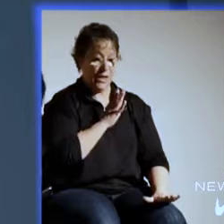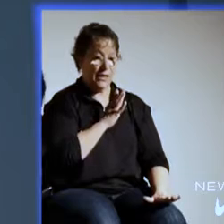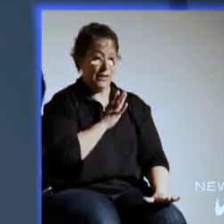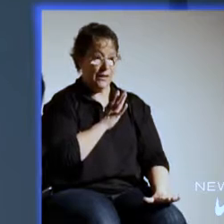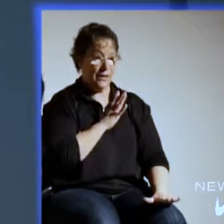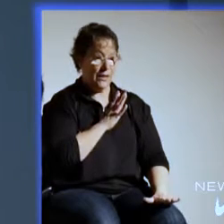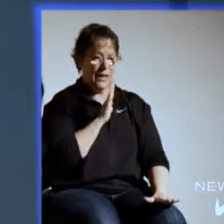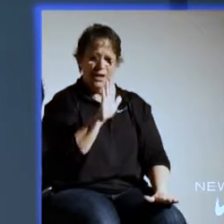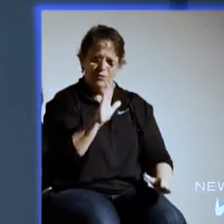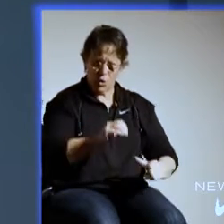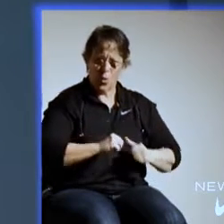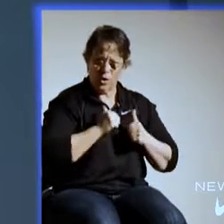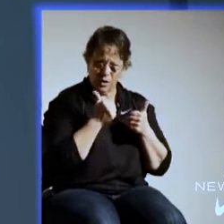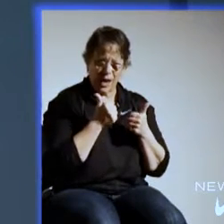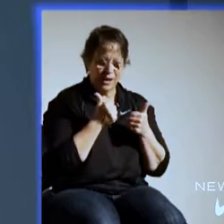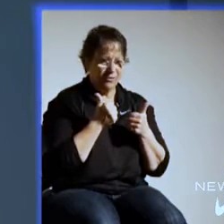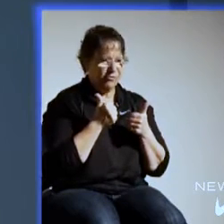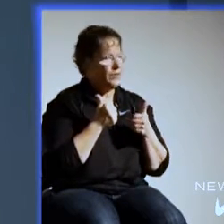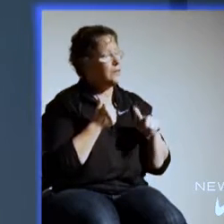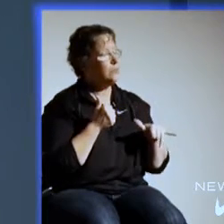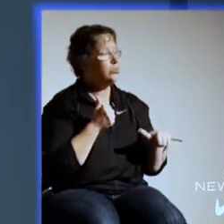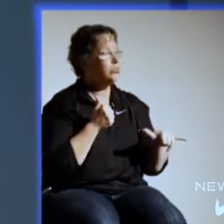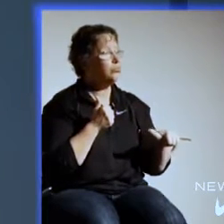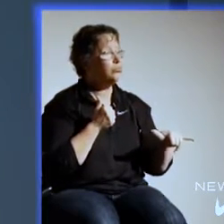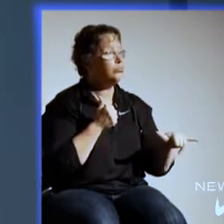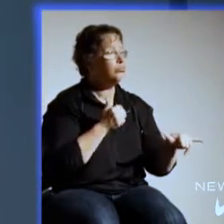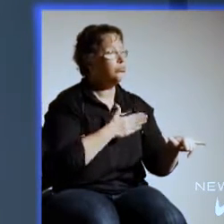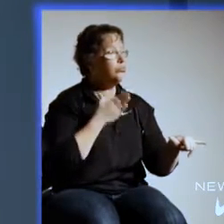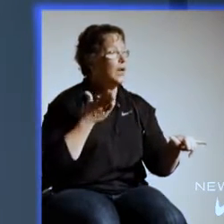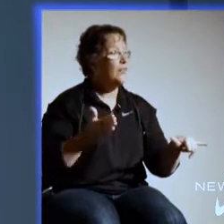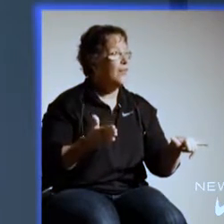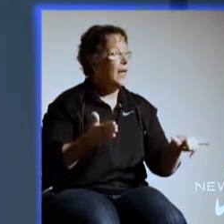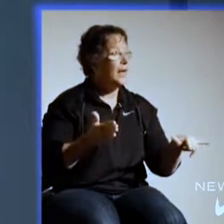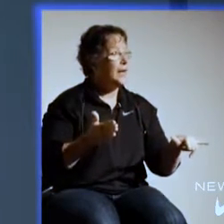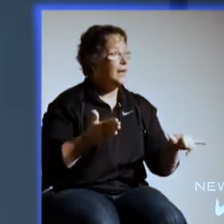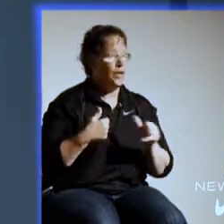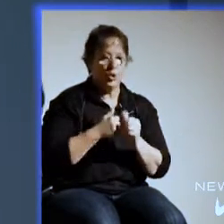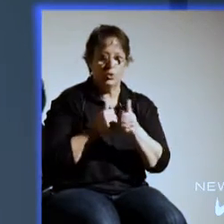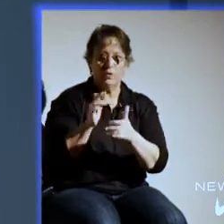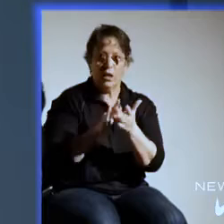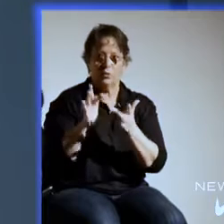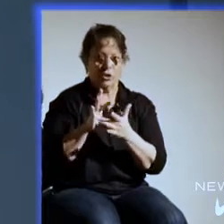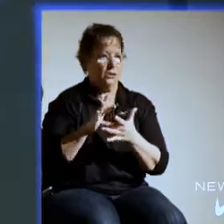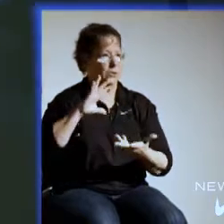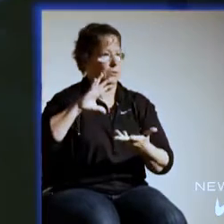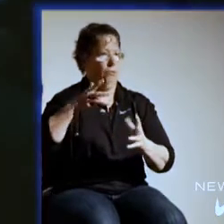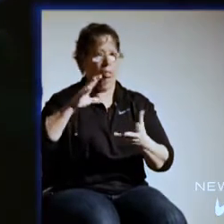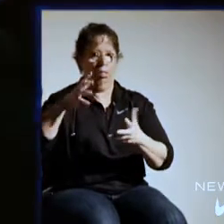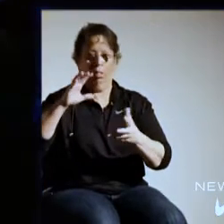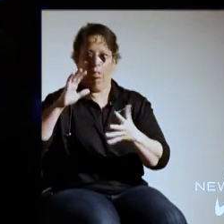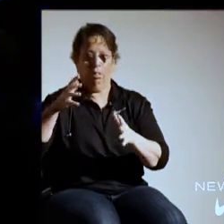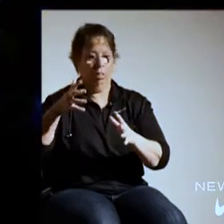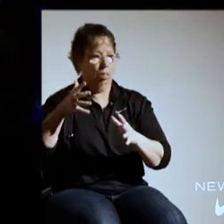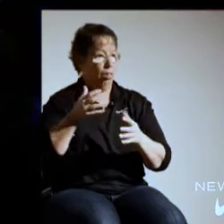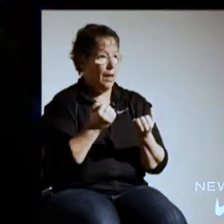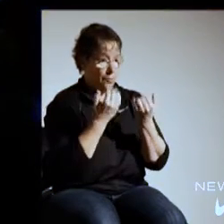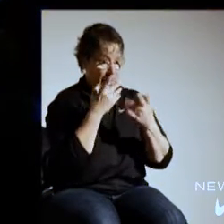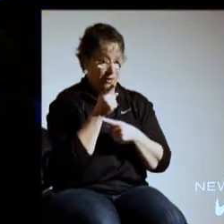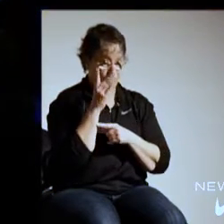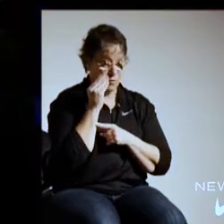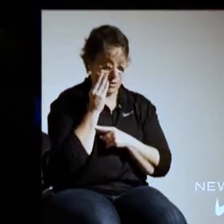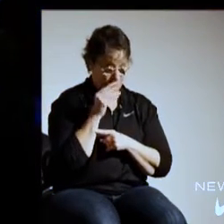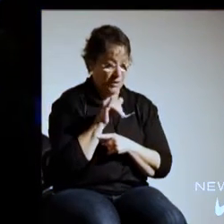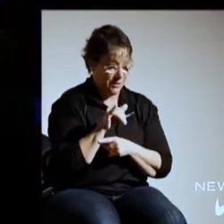your life was just going like this, and then you started following Jesus, and he started messing with things, how many of you experienced that?